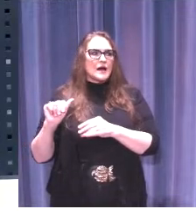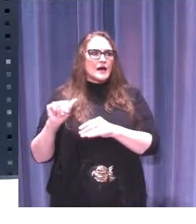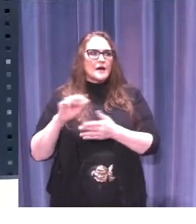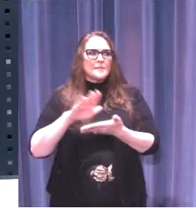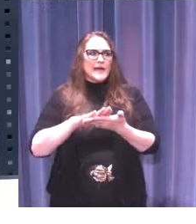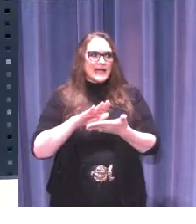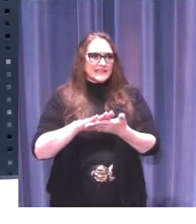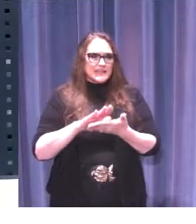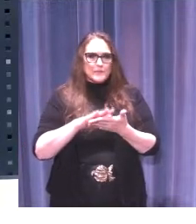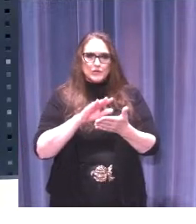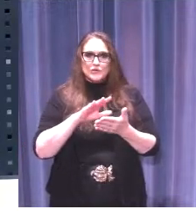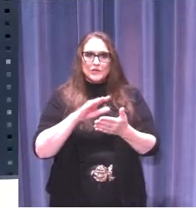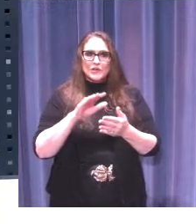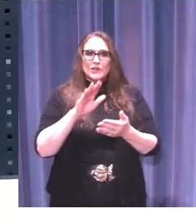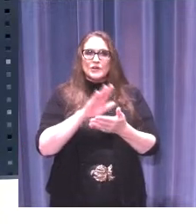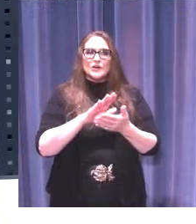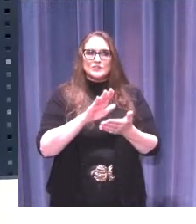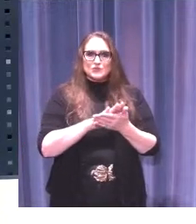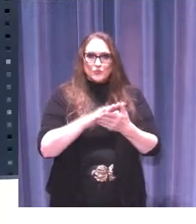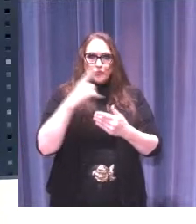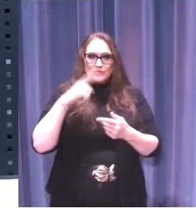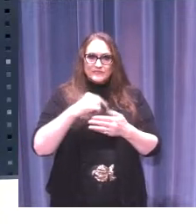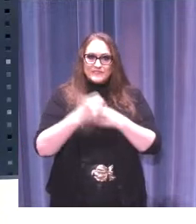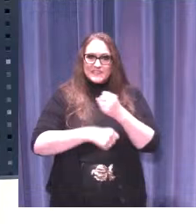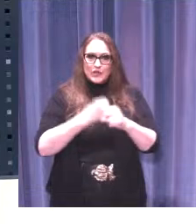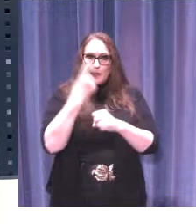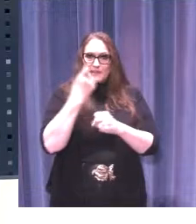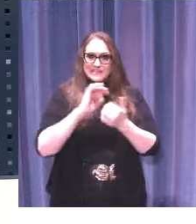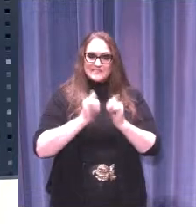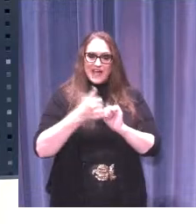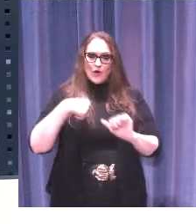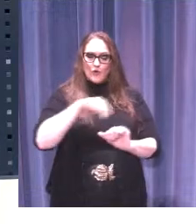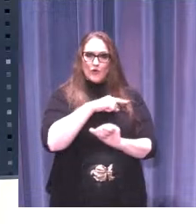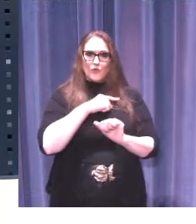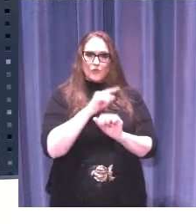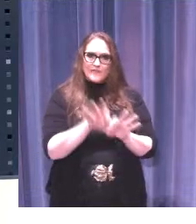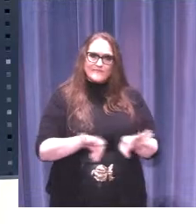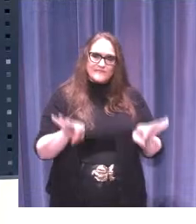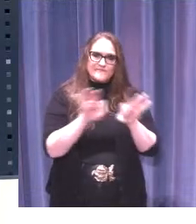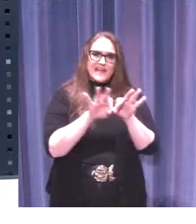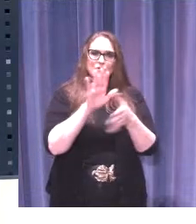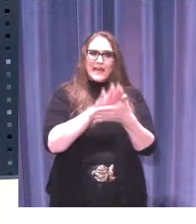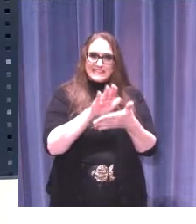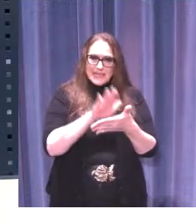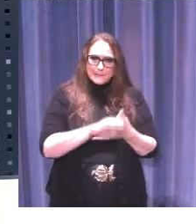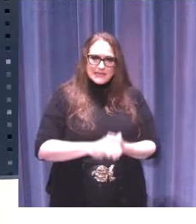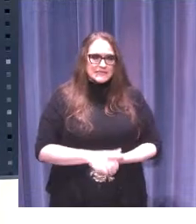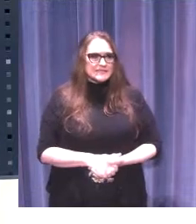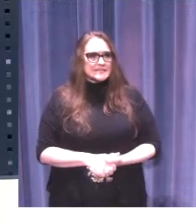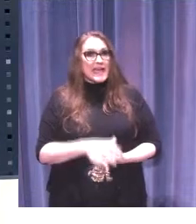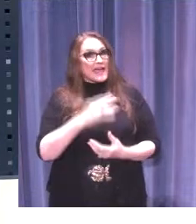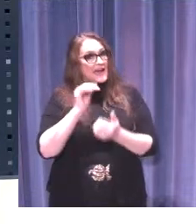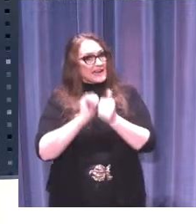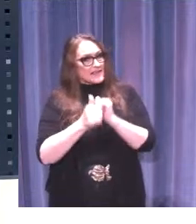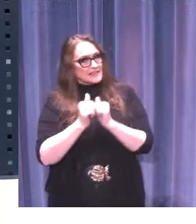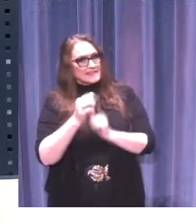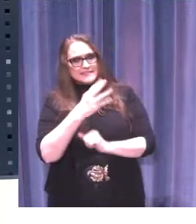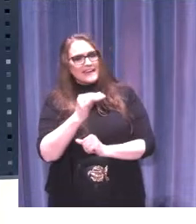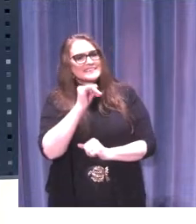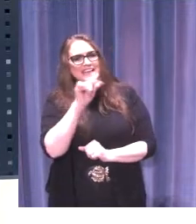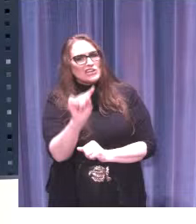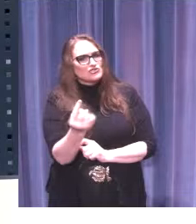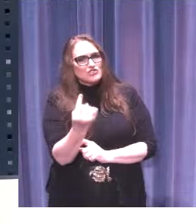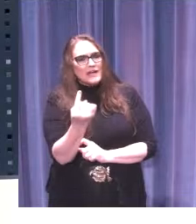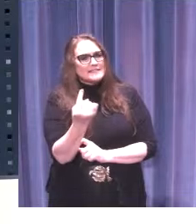Academic School of the Year because of how we value academics and athletics. And it's not